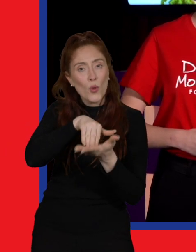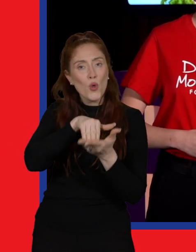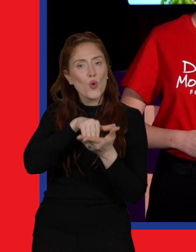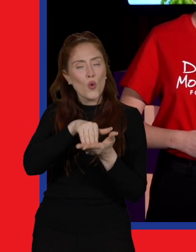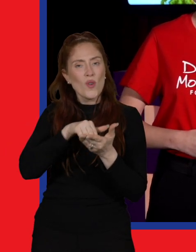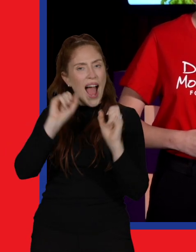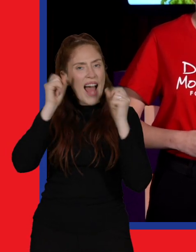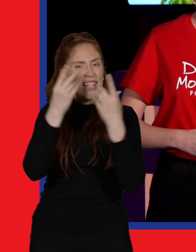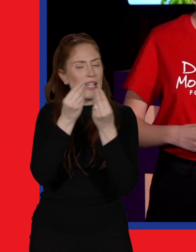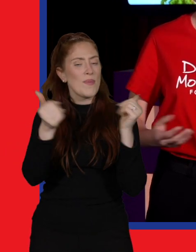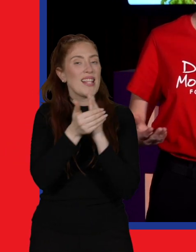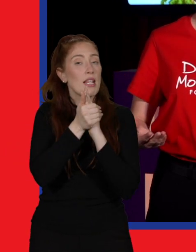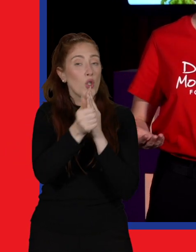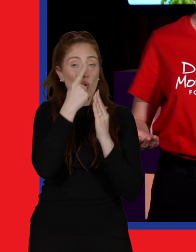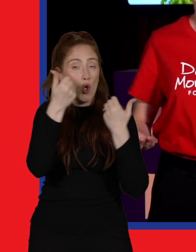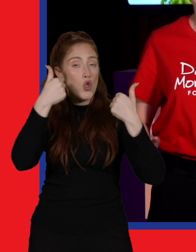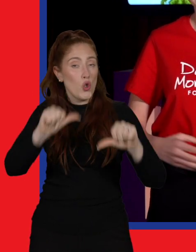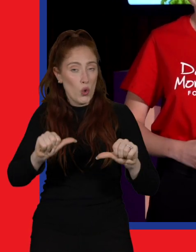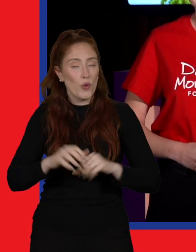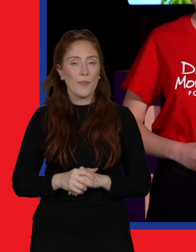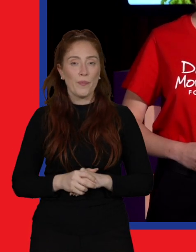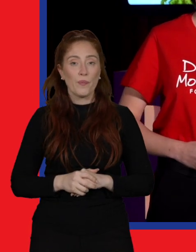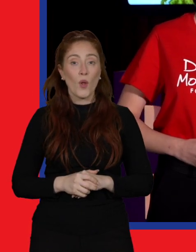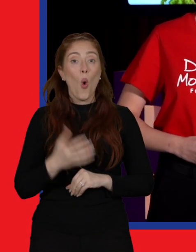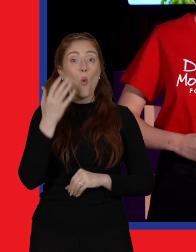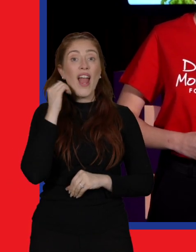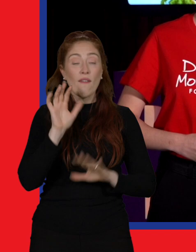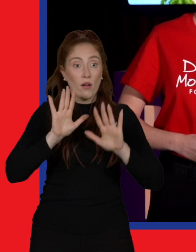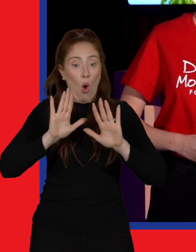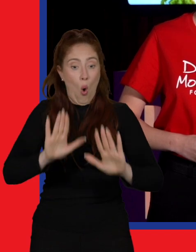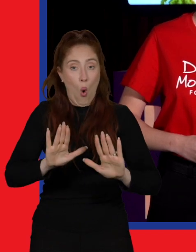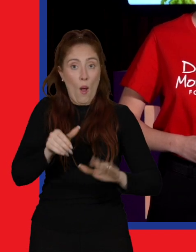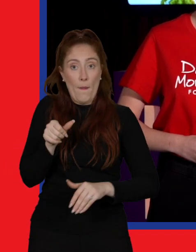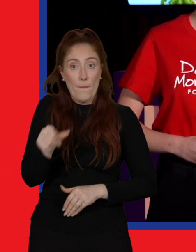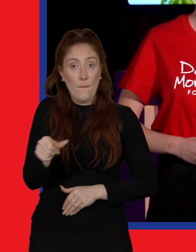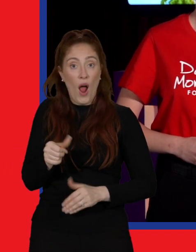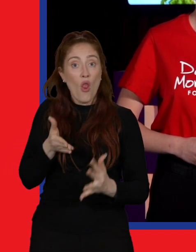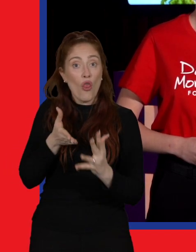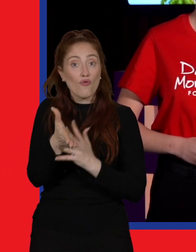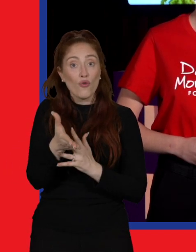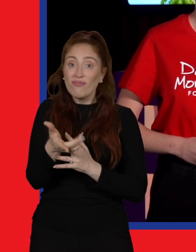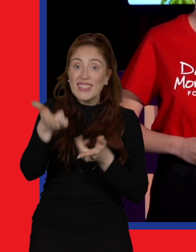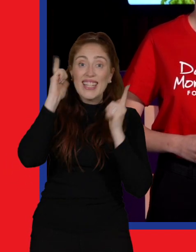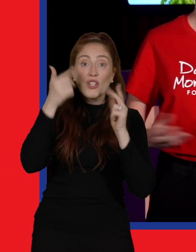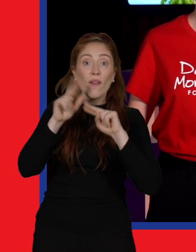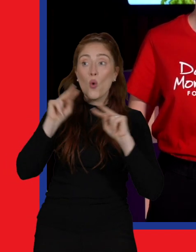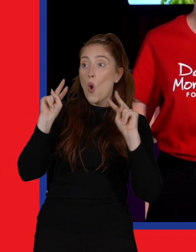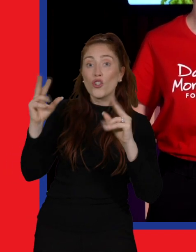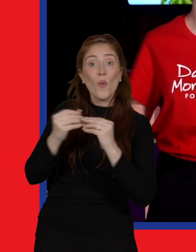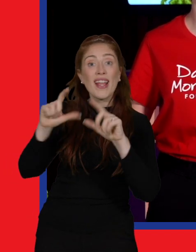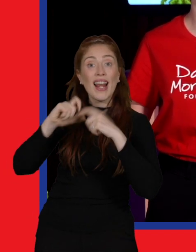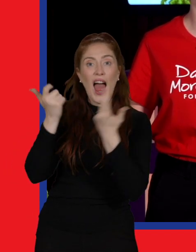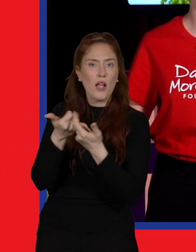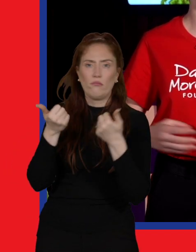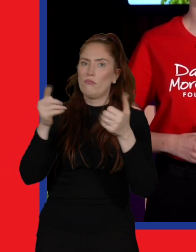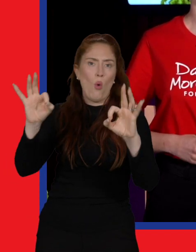you know some of the safety skills you can use in these situations. You'll notice a teacher pause button at certain points during the lesson. Teachers watching